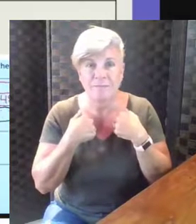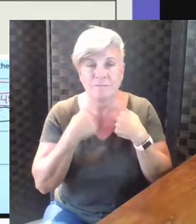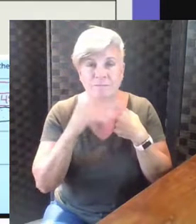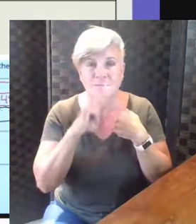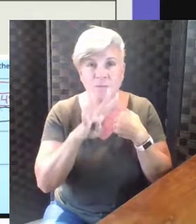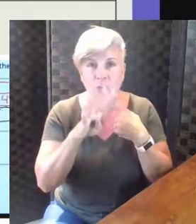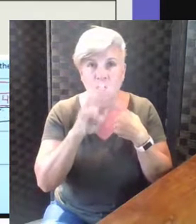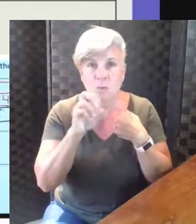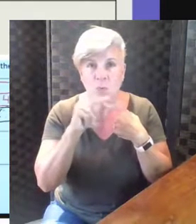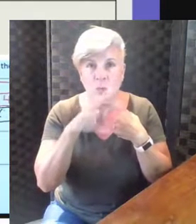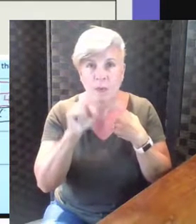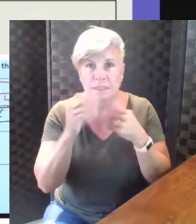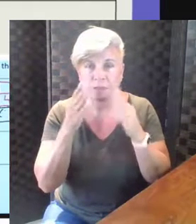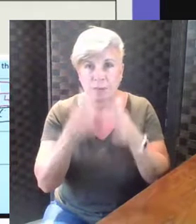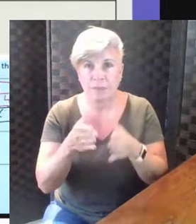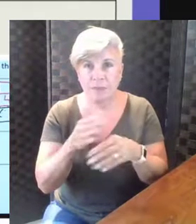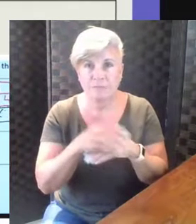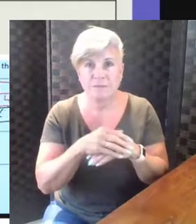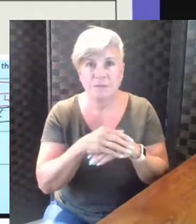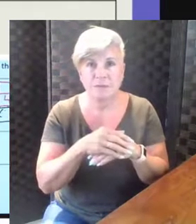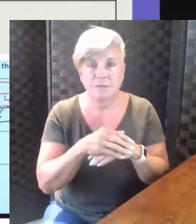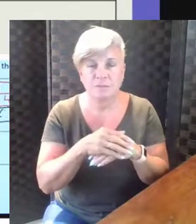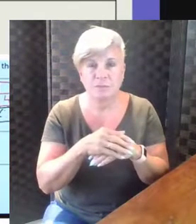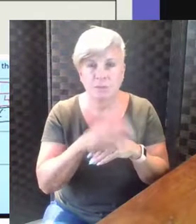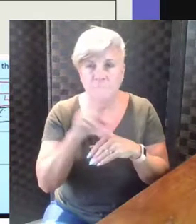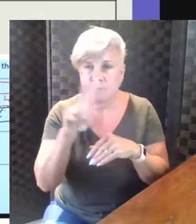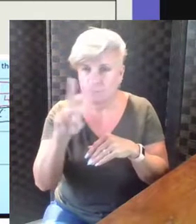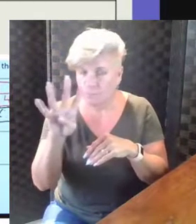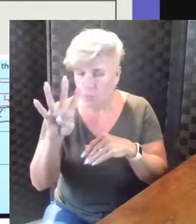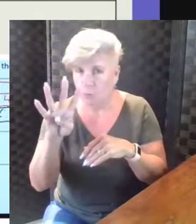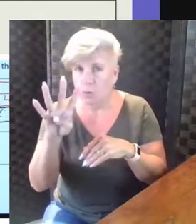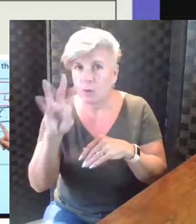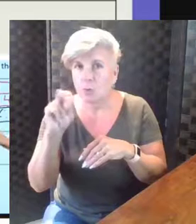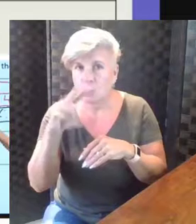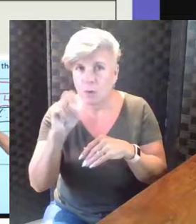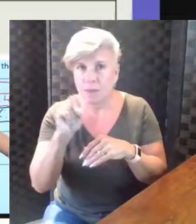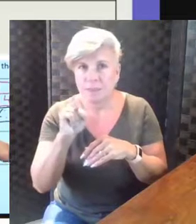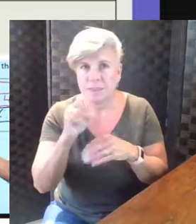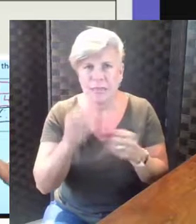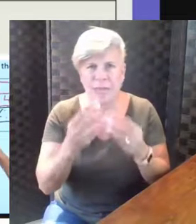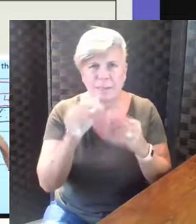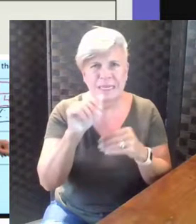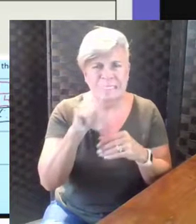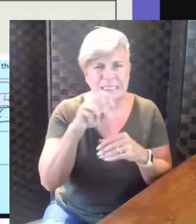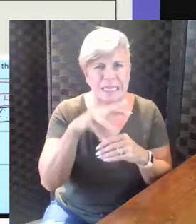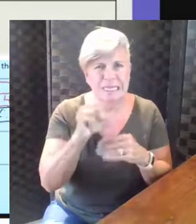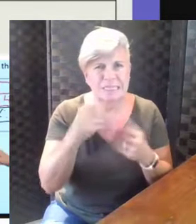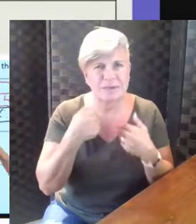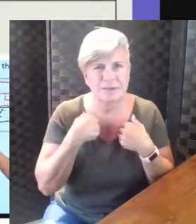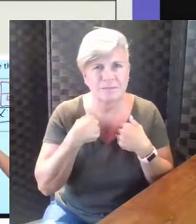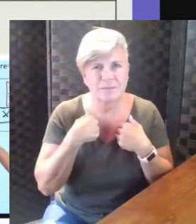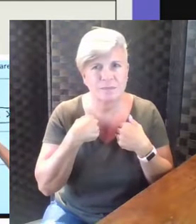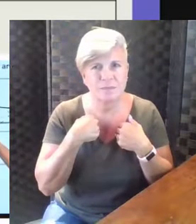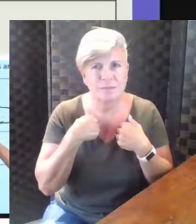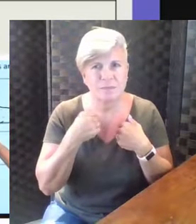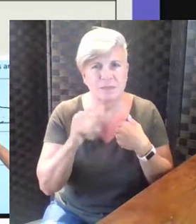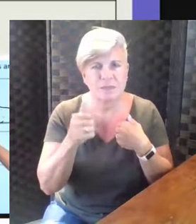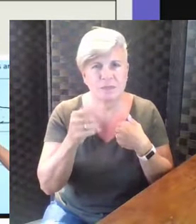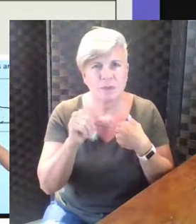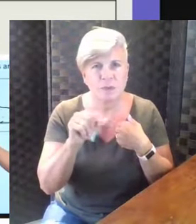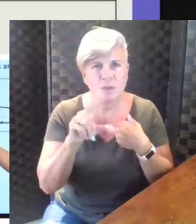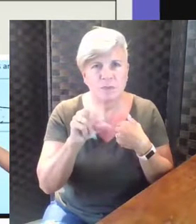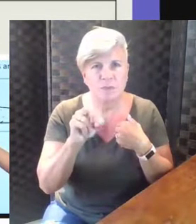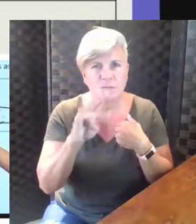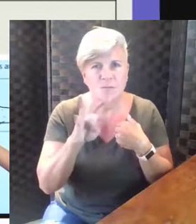4 ones that are left. So I have 4 ones. And then how many 10s do we have in all now? 10,